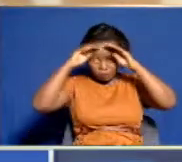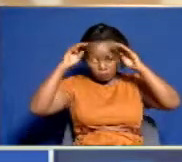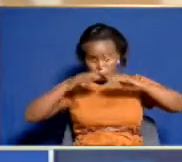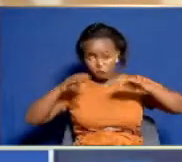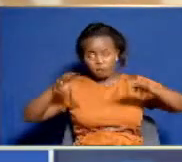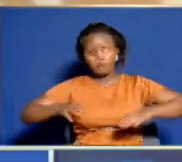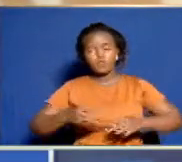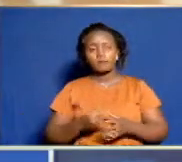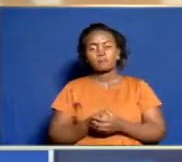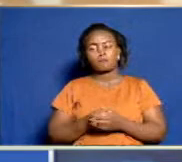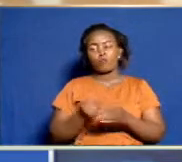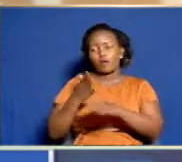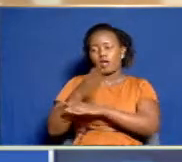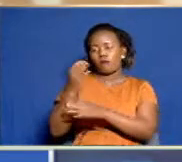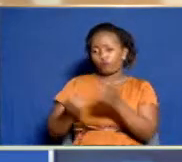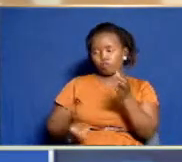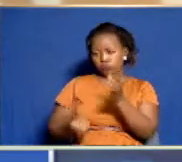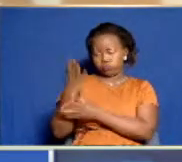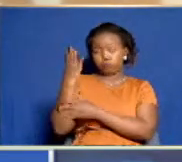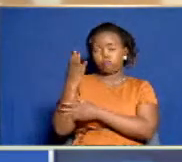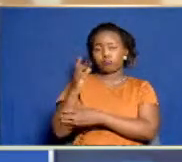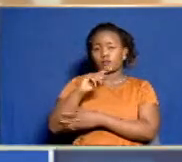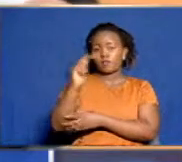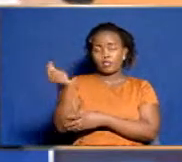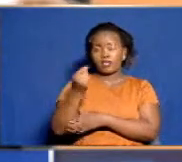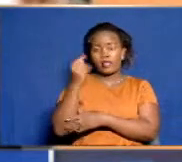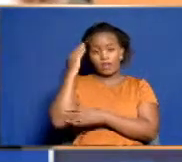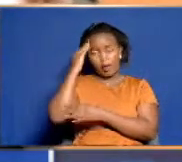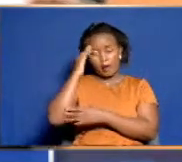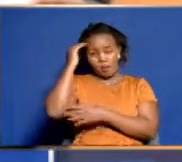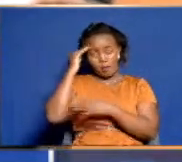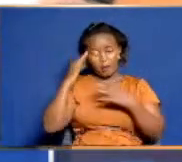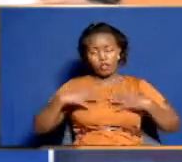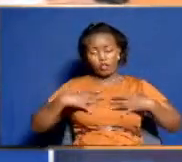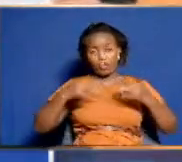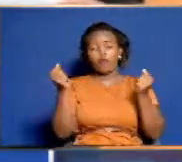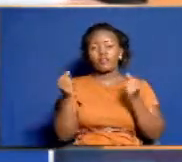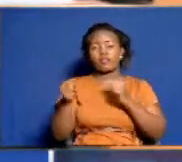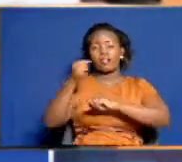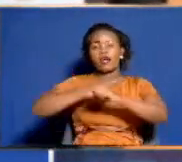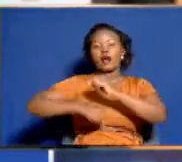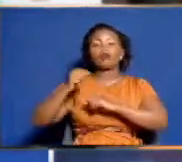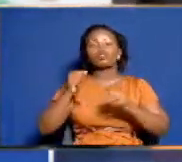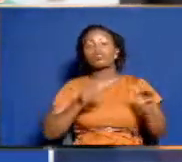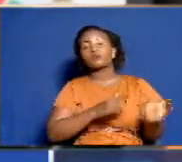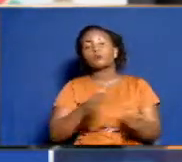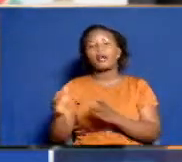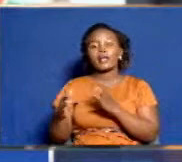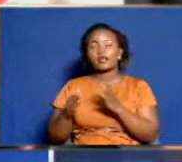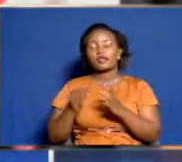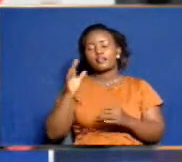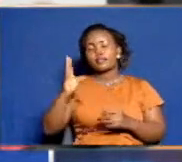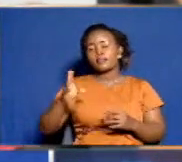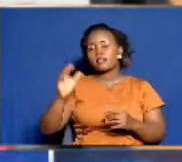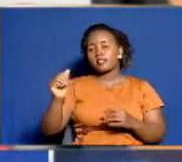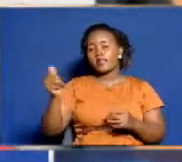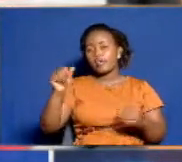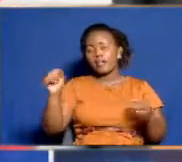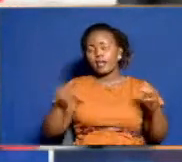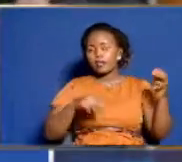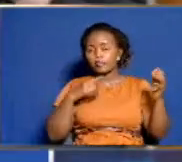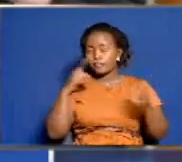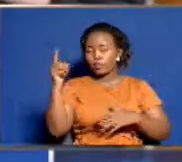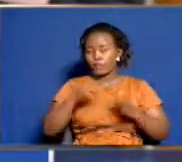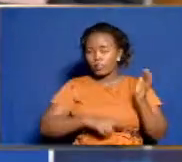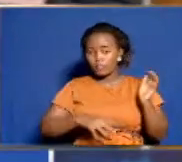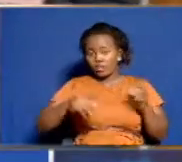launch of the Kenya Mental Health Action Plan 2021-2025, Health CAS Dr. Massimo Wangangi says the government's